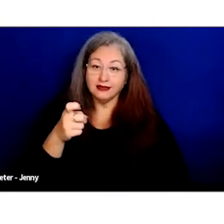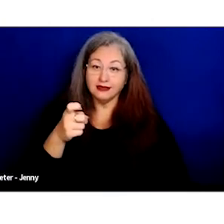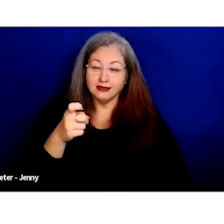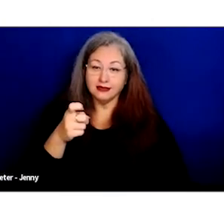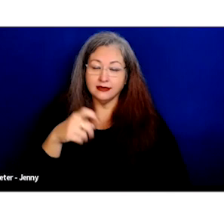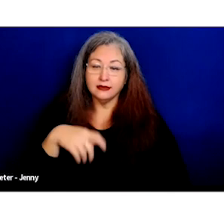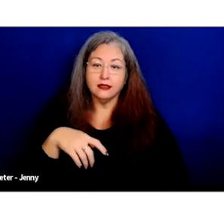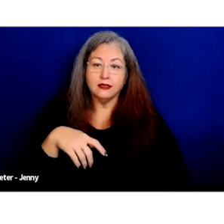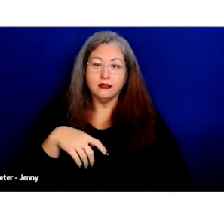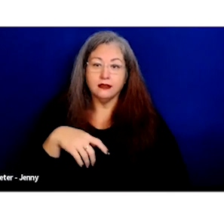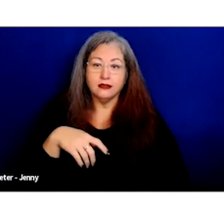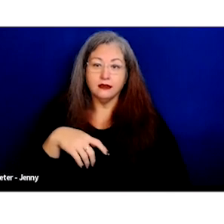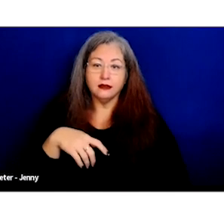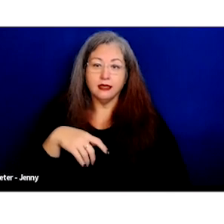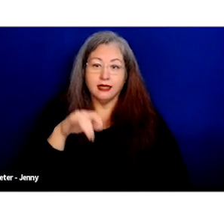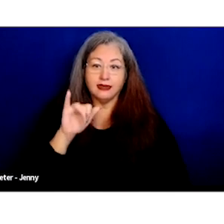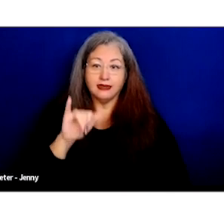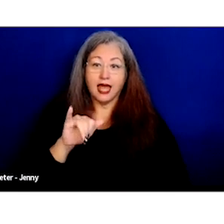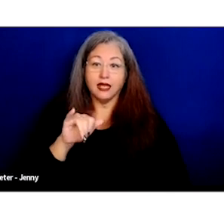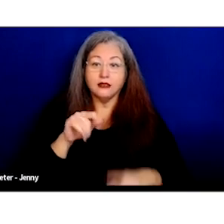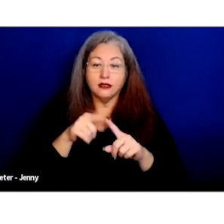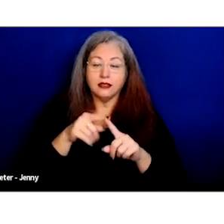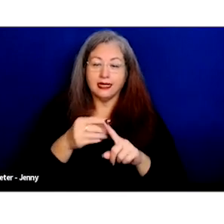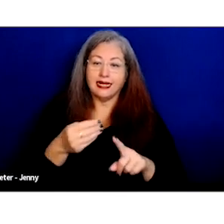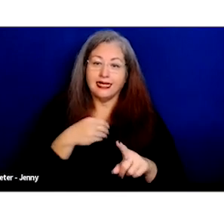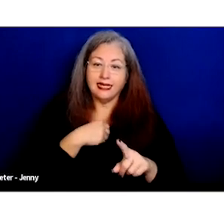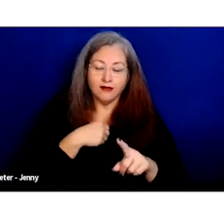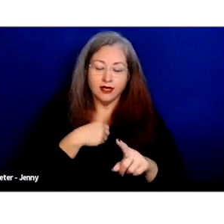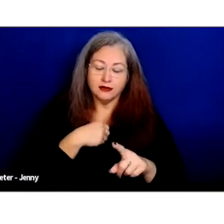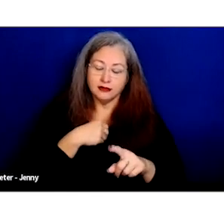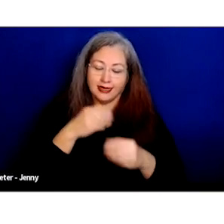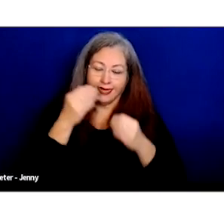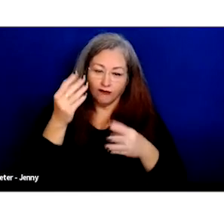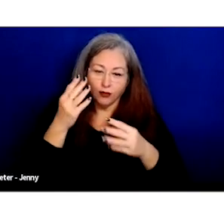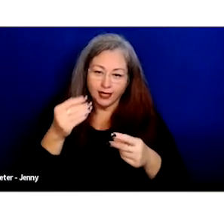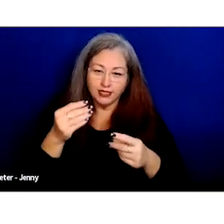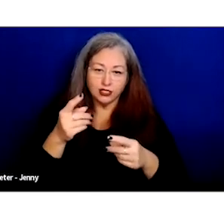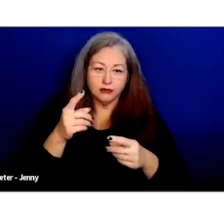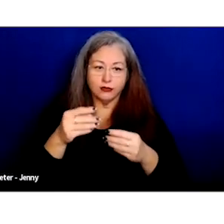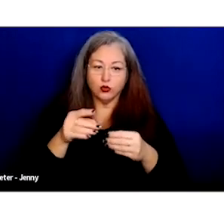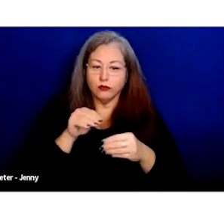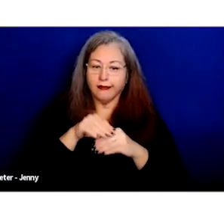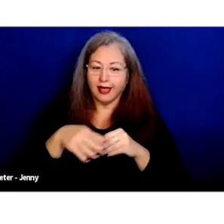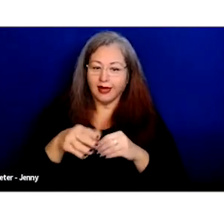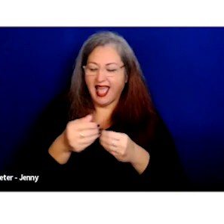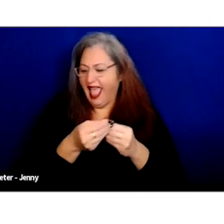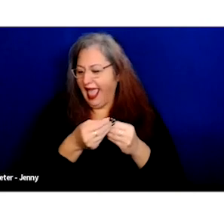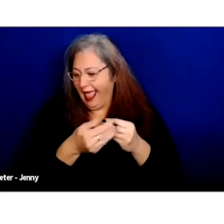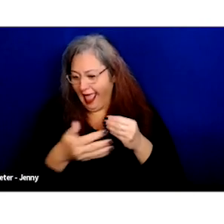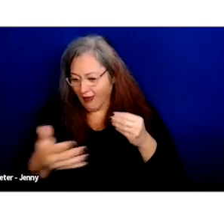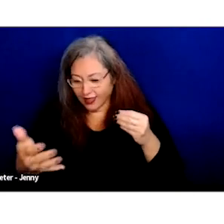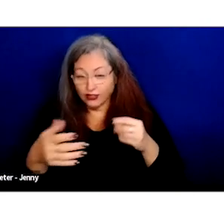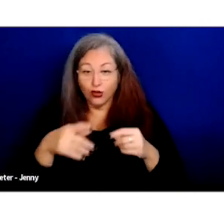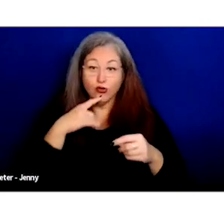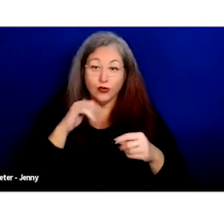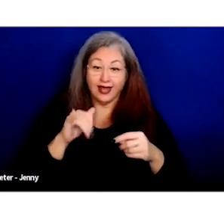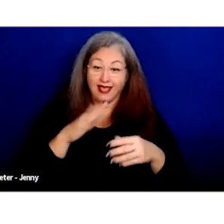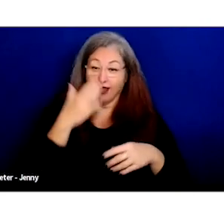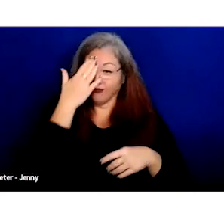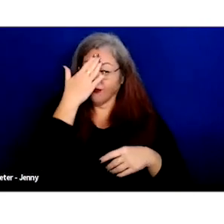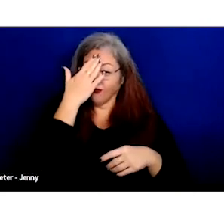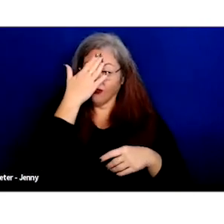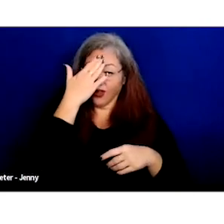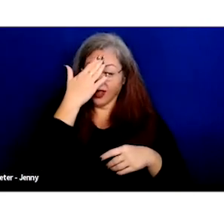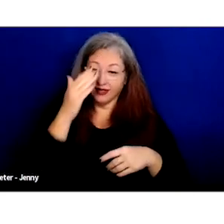is the one that gives us all the information for everything else. So this frontal cortex right